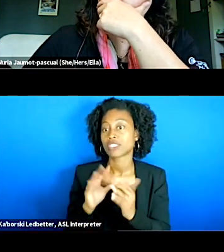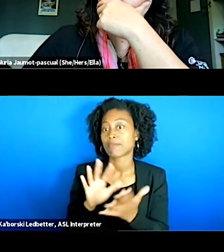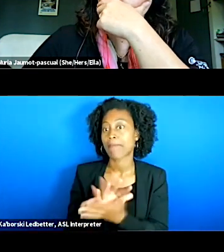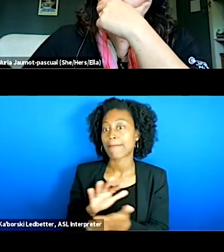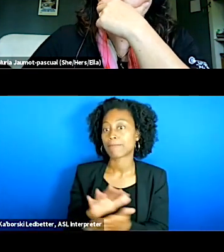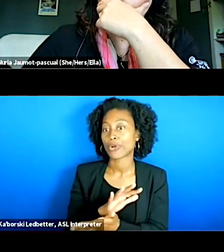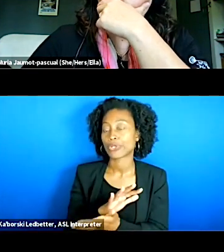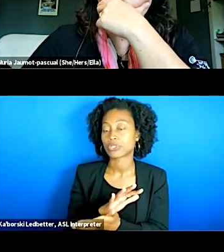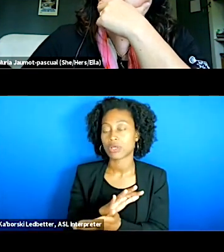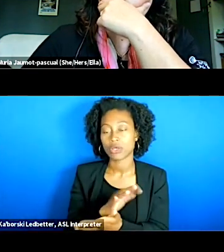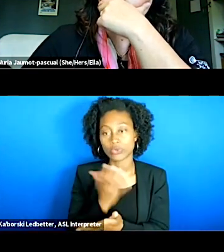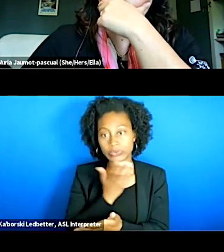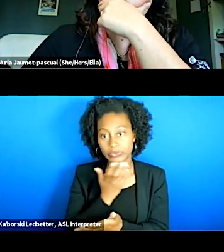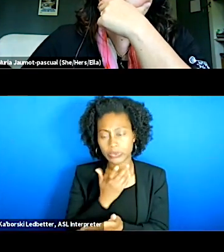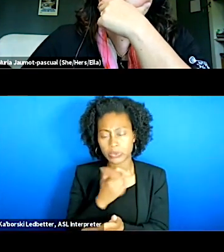I will.